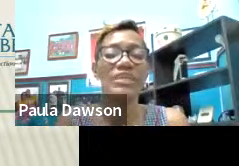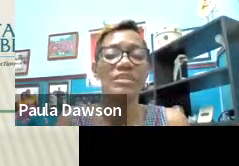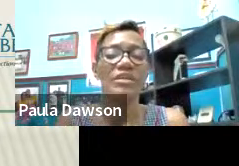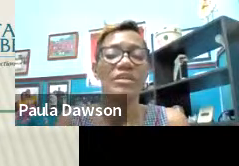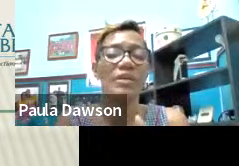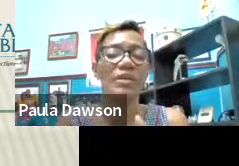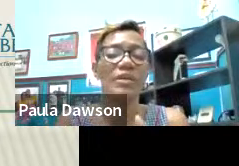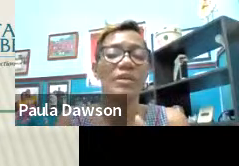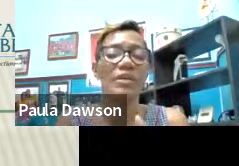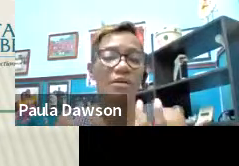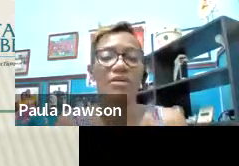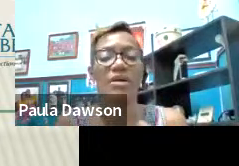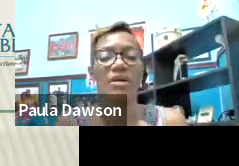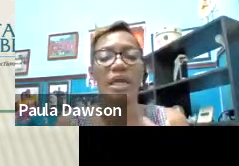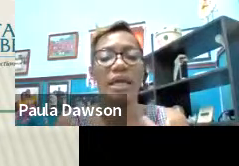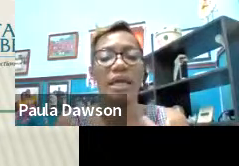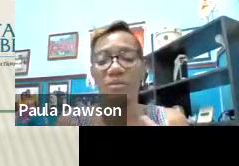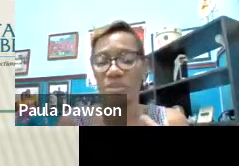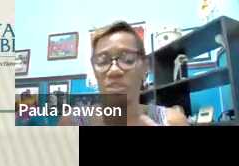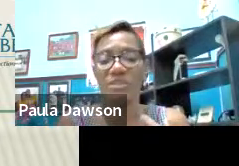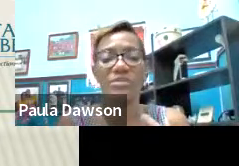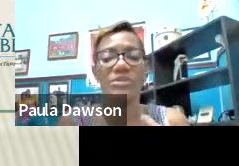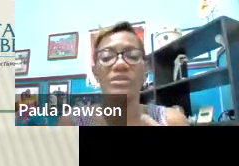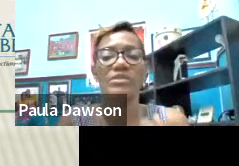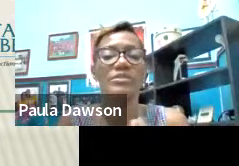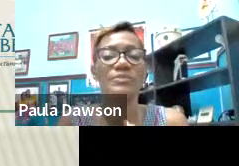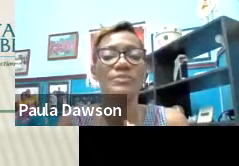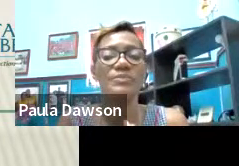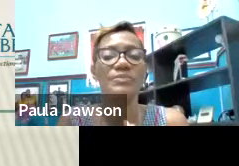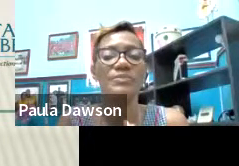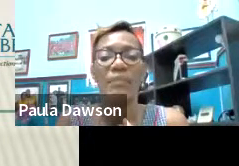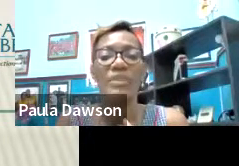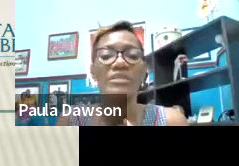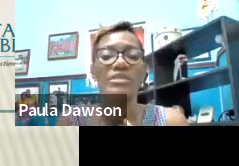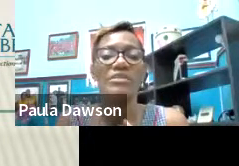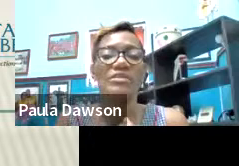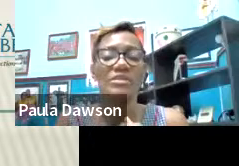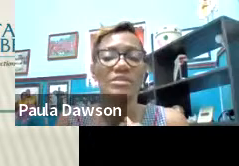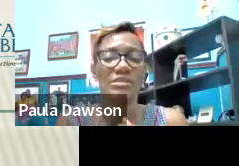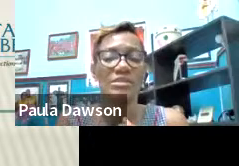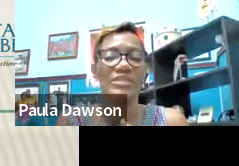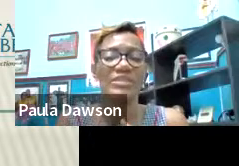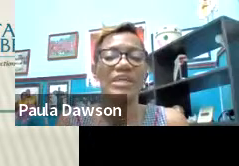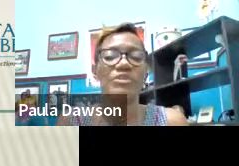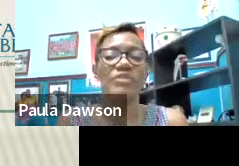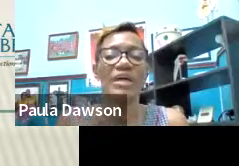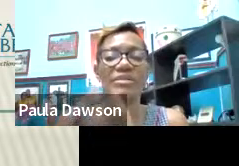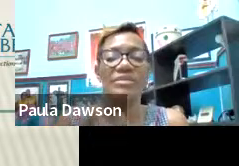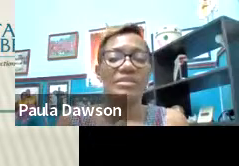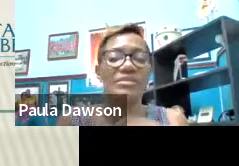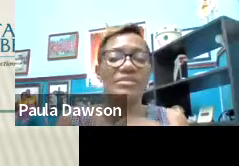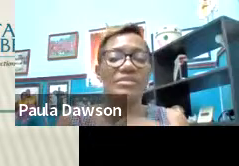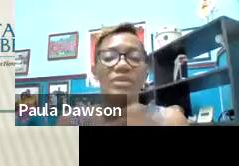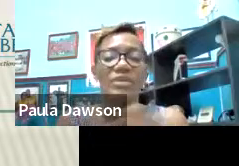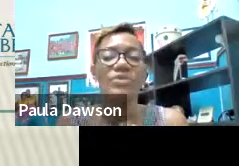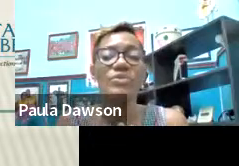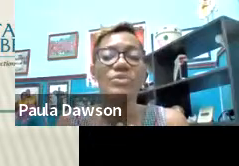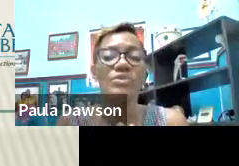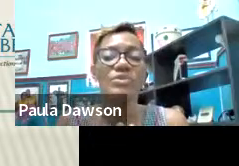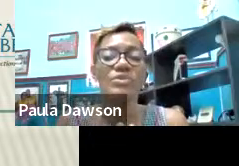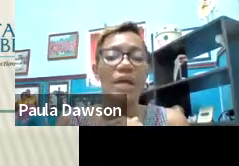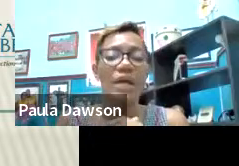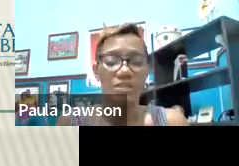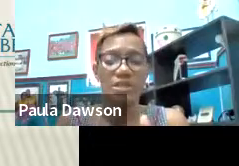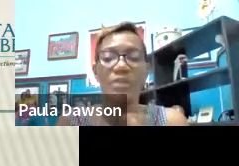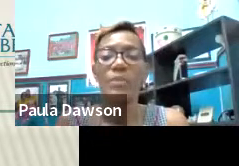called phenol, which is an alcohol, and botulinum toxin. These are different types of anesthetics that we can